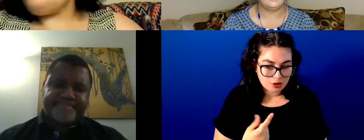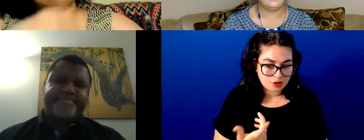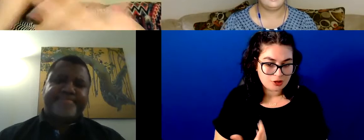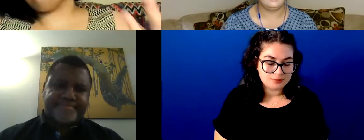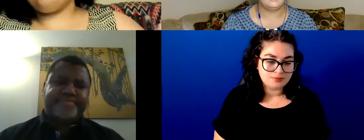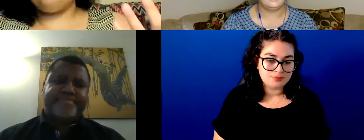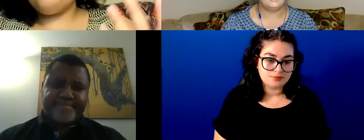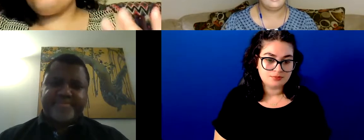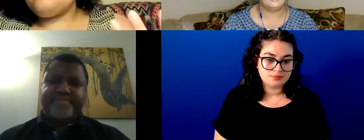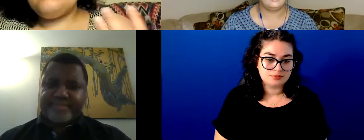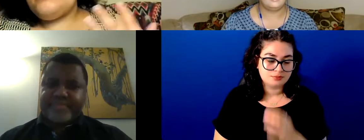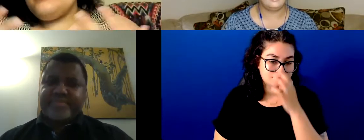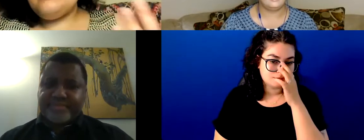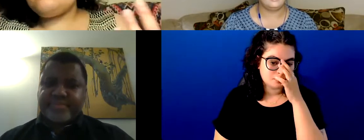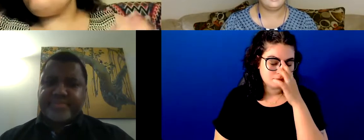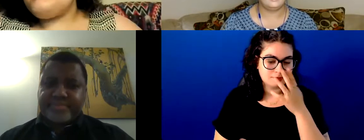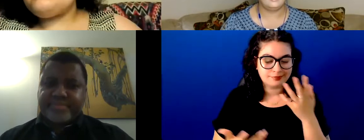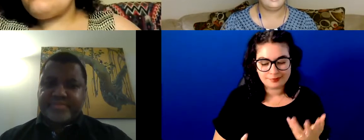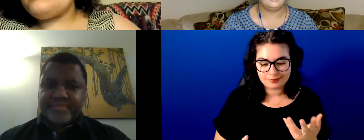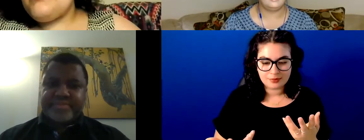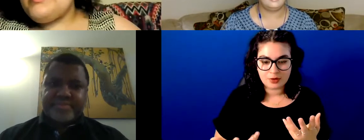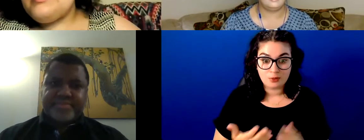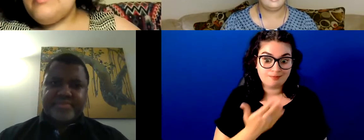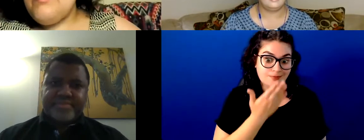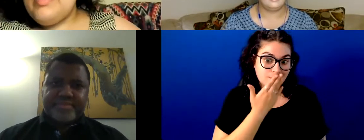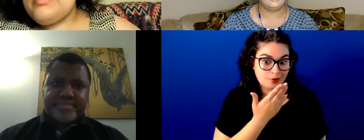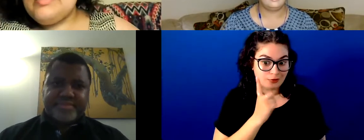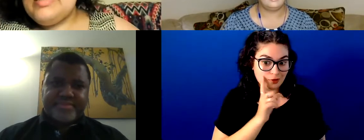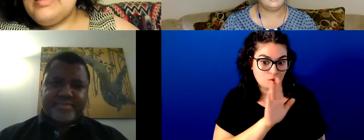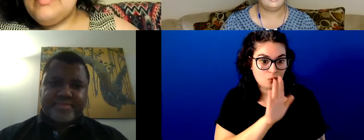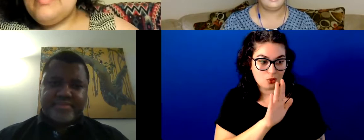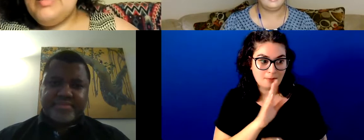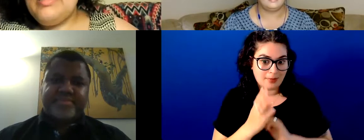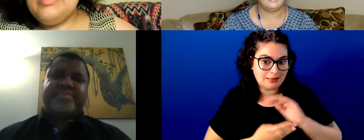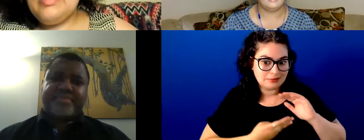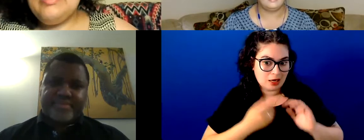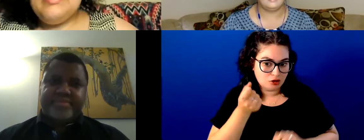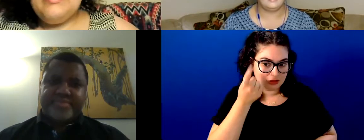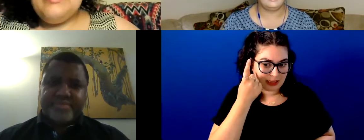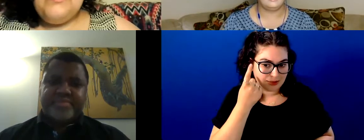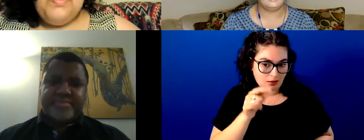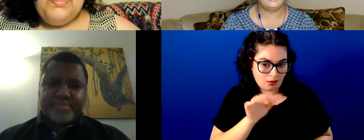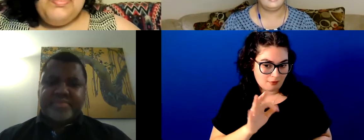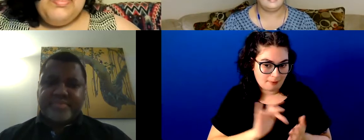But thank you for your collective based understanding of the medical system. And then like,